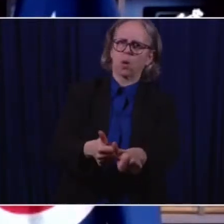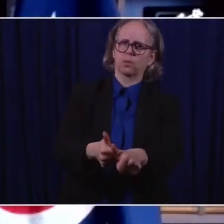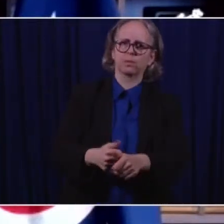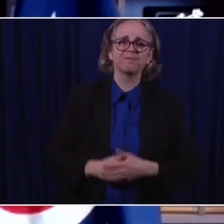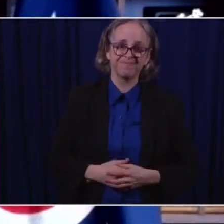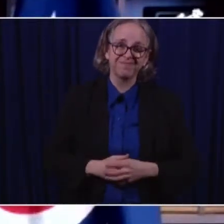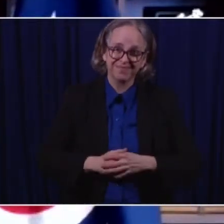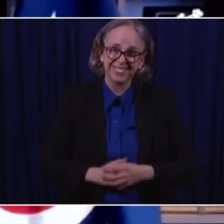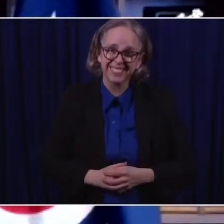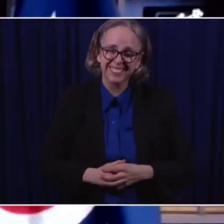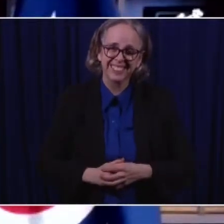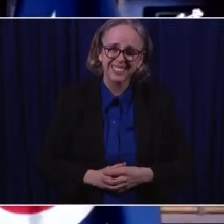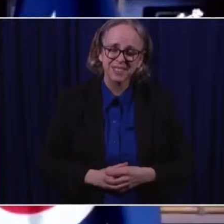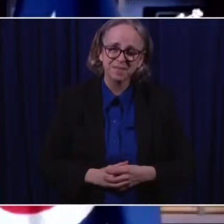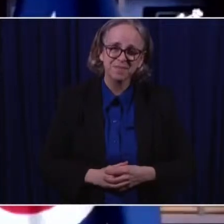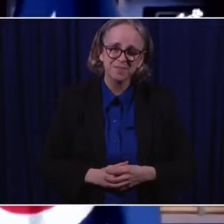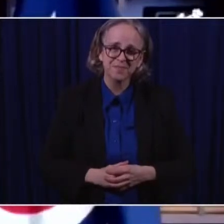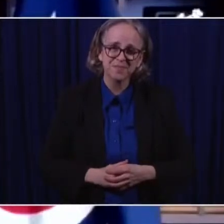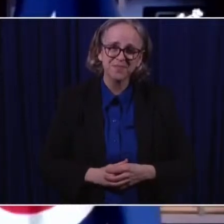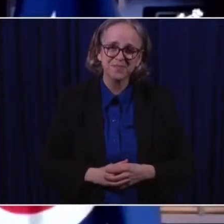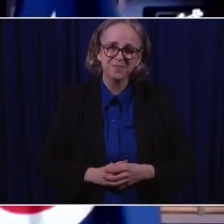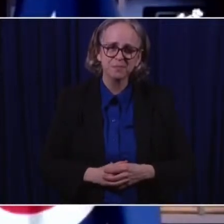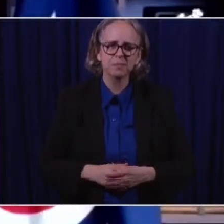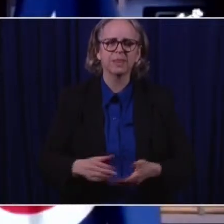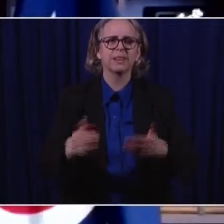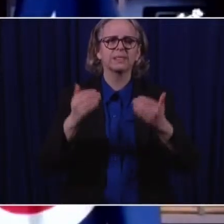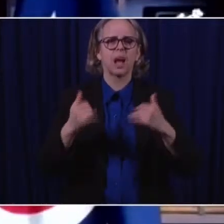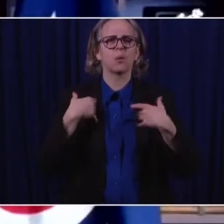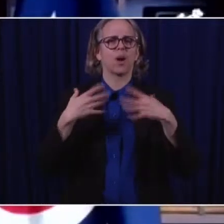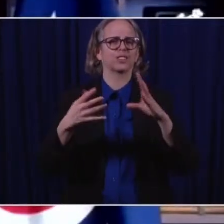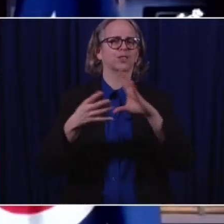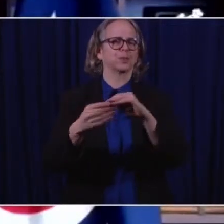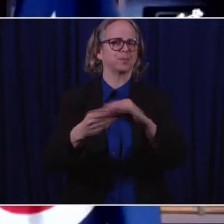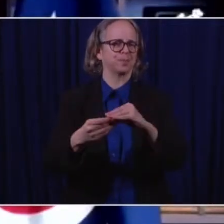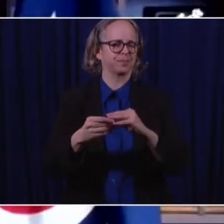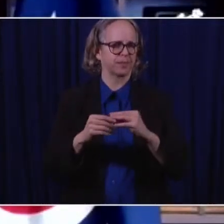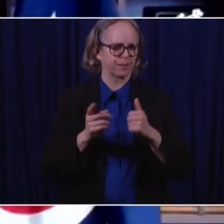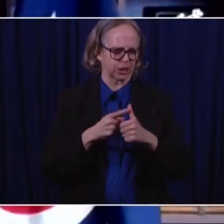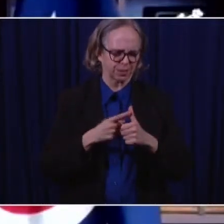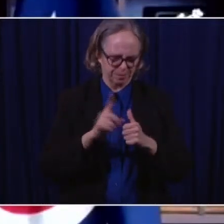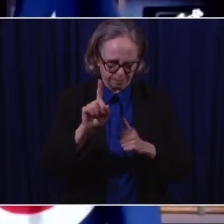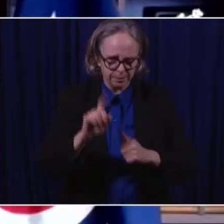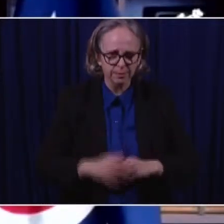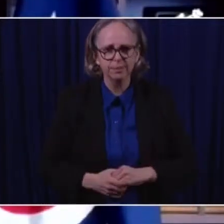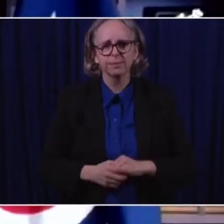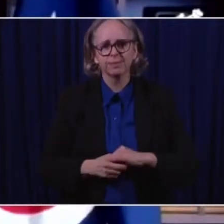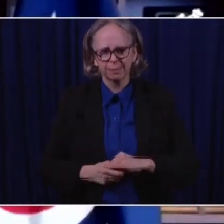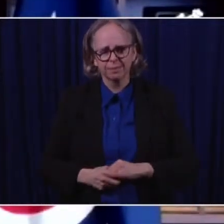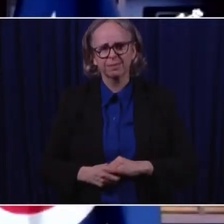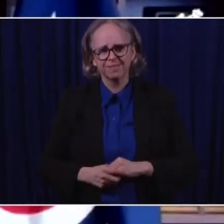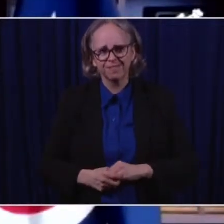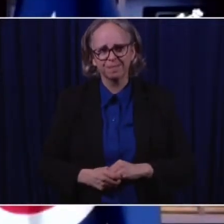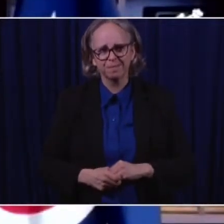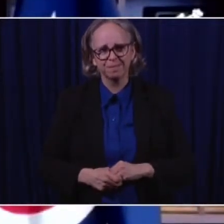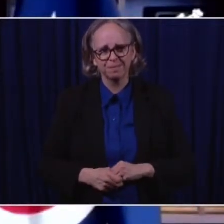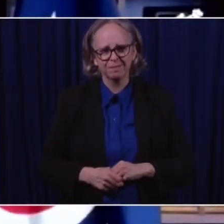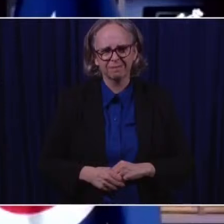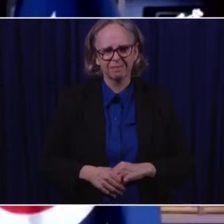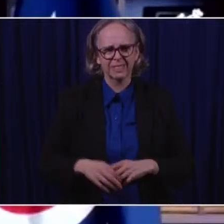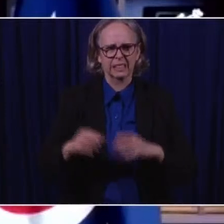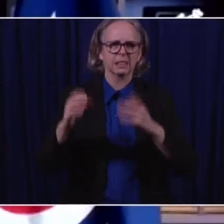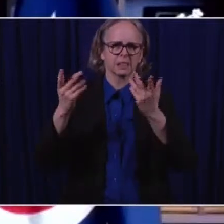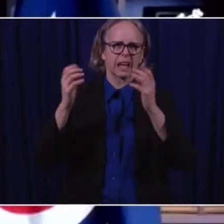I want to start out, focusing, as I have a lot, on the education and economic